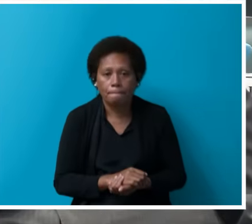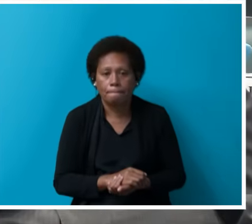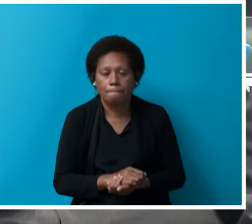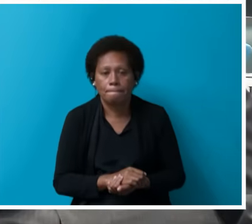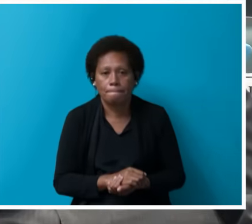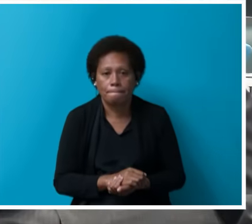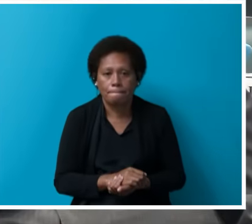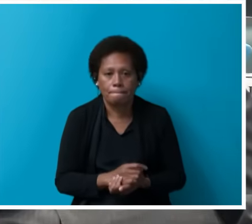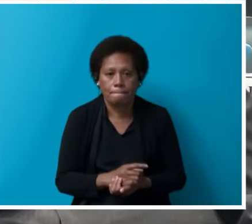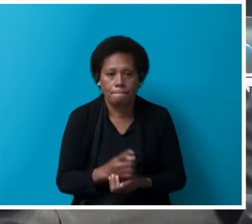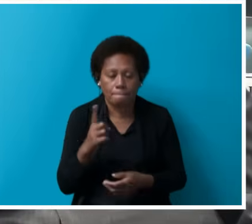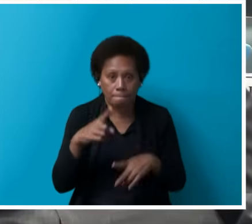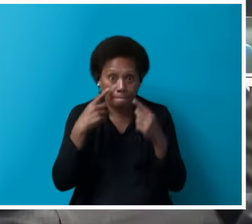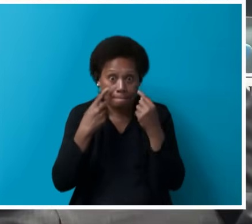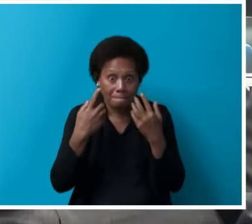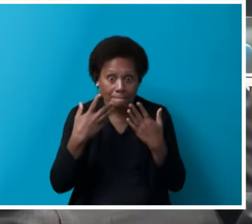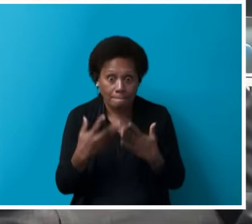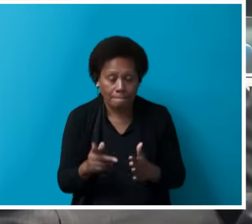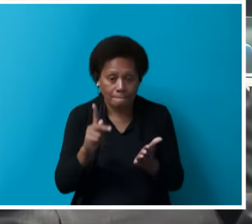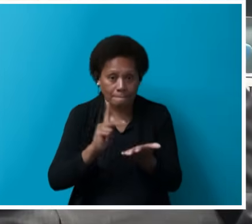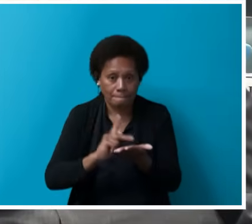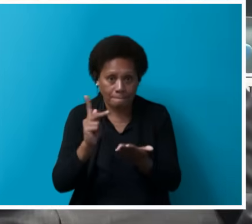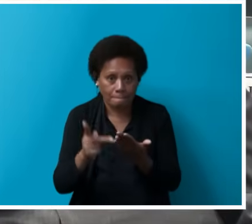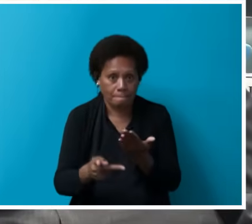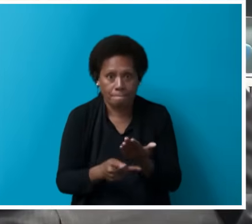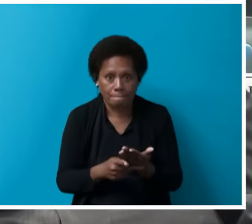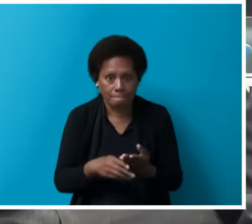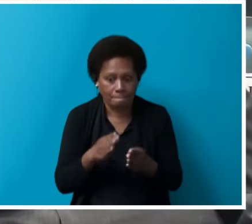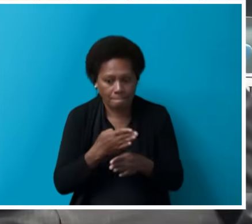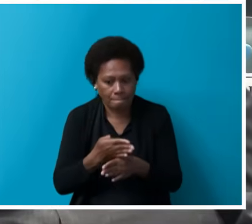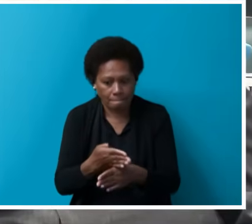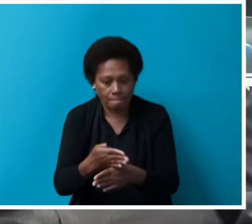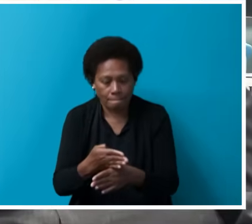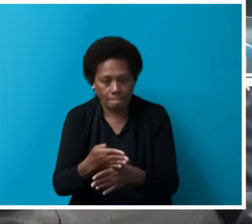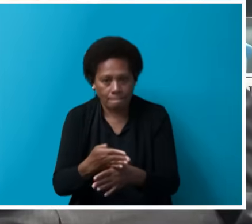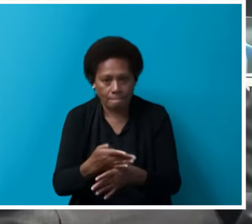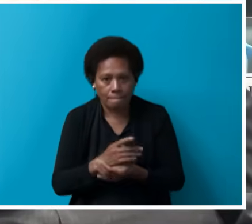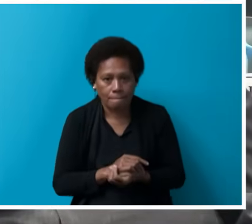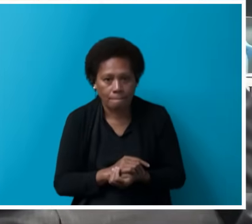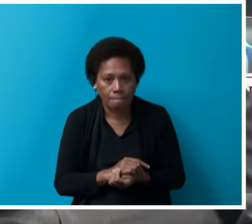our policies actually worked. And Honorable Albig Maharaj,